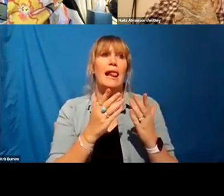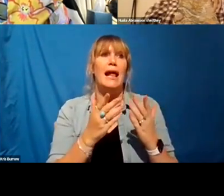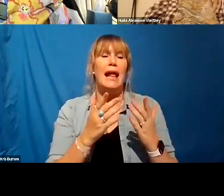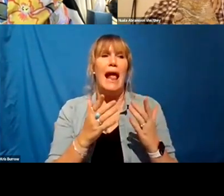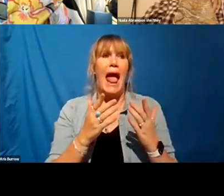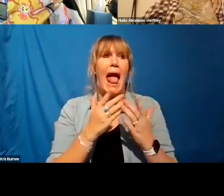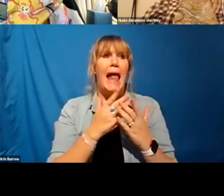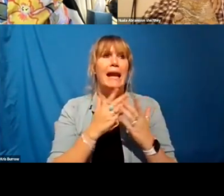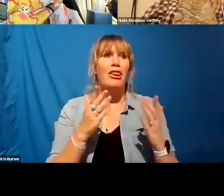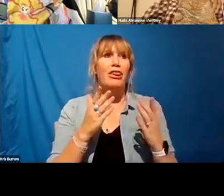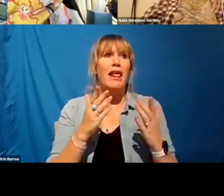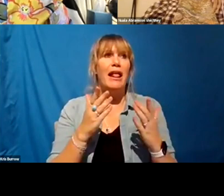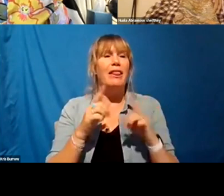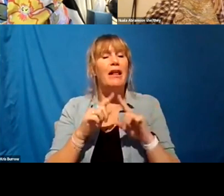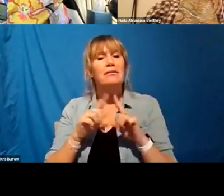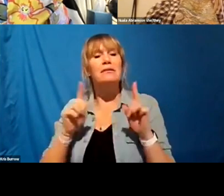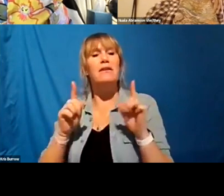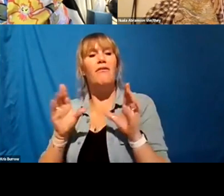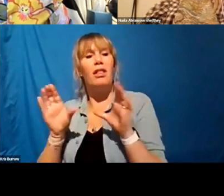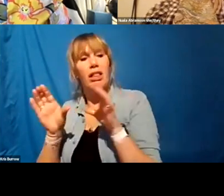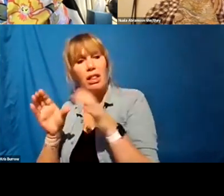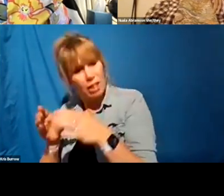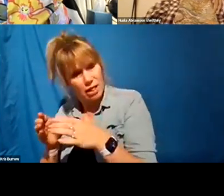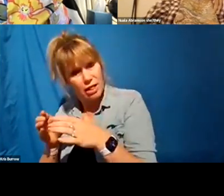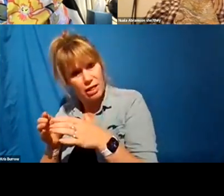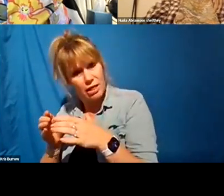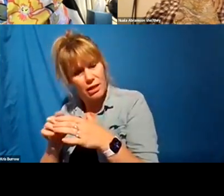niche, as if that's the other to the